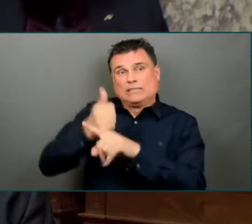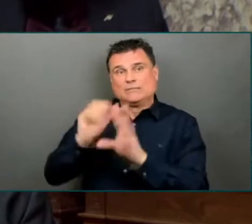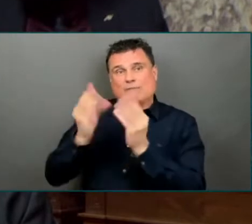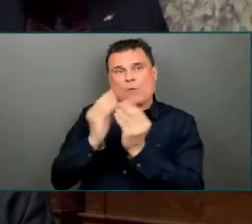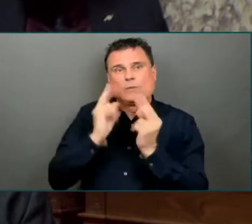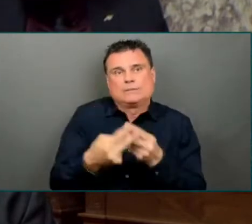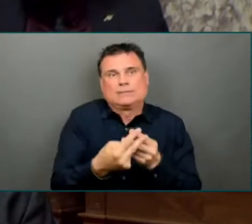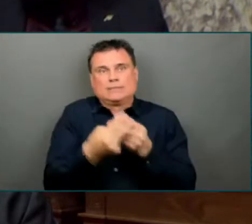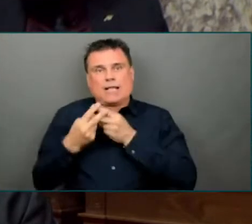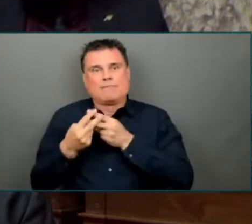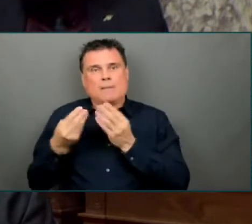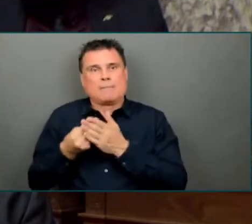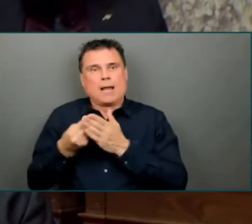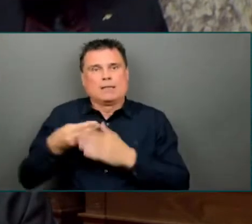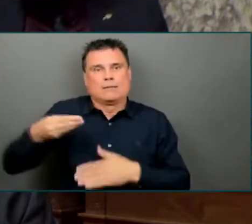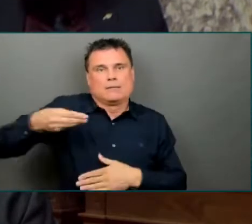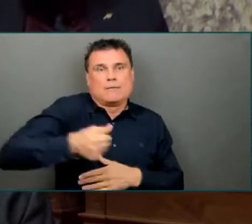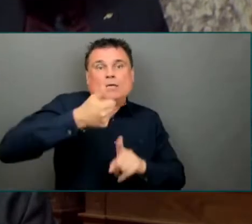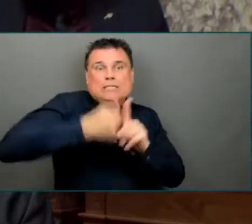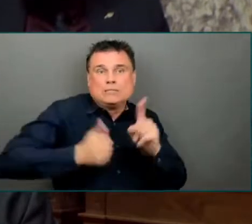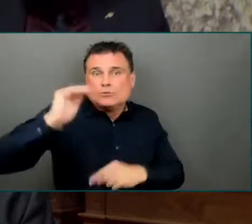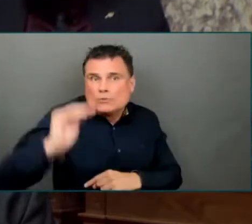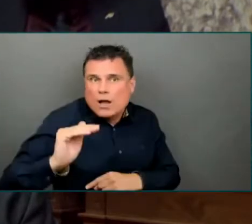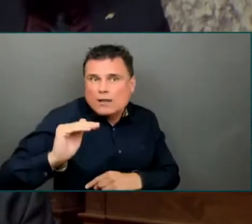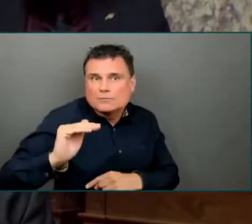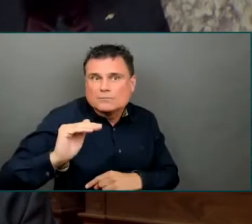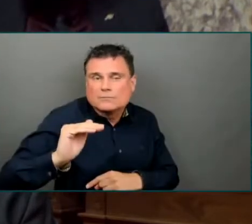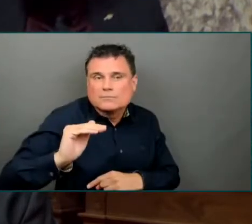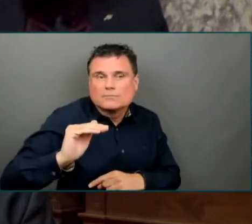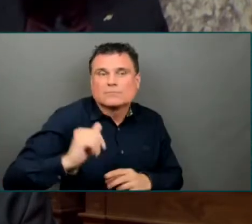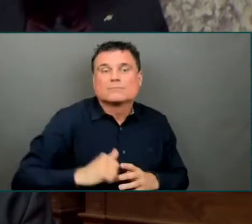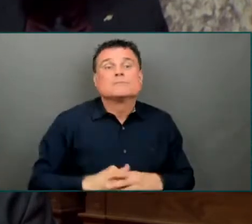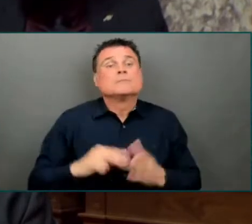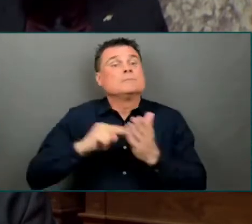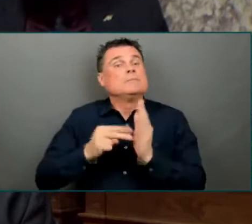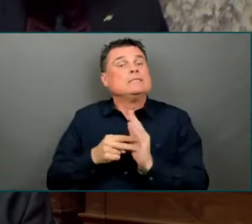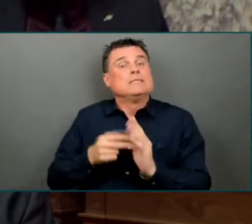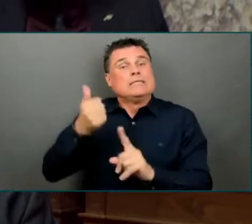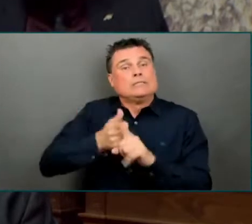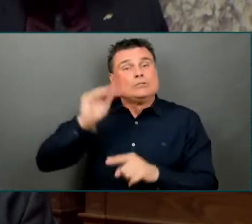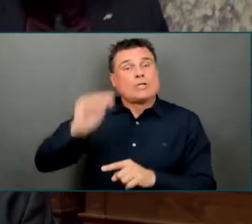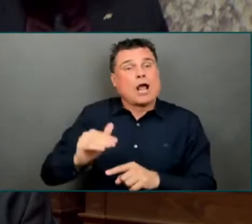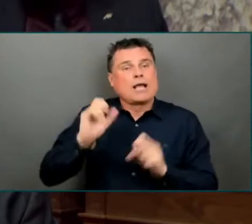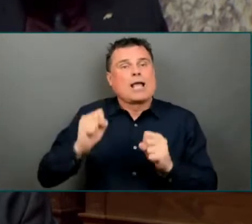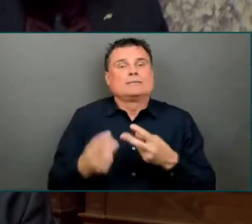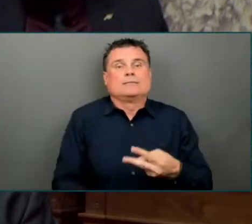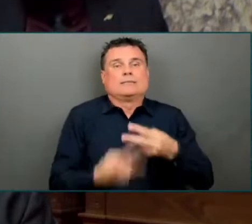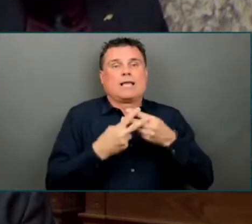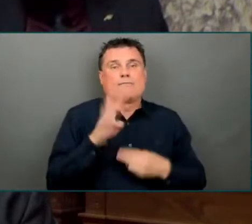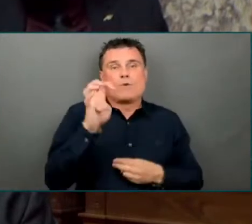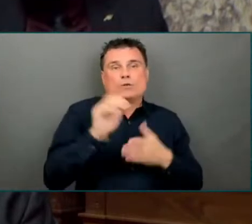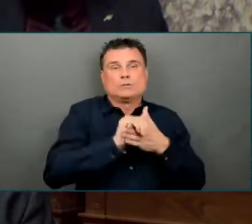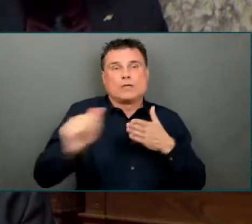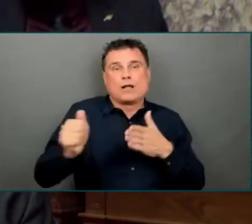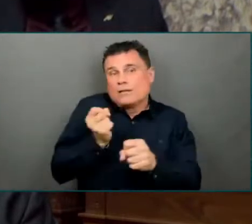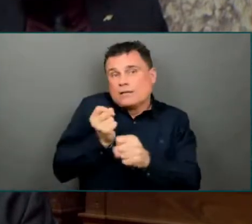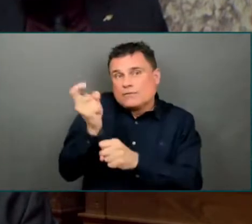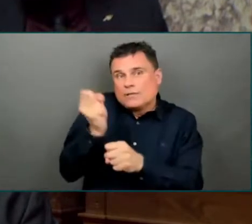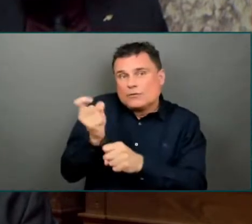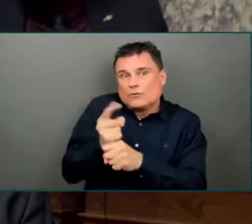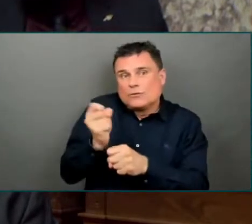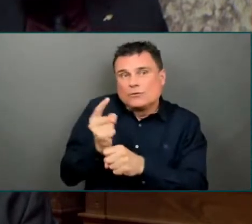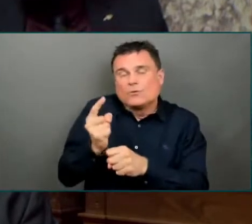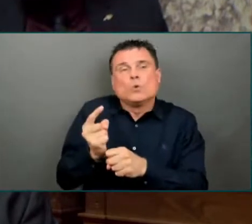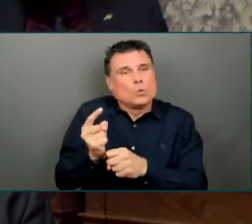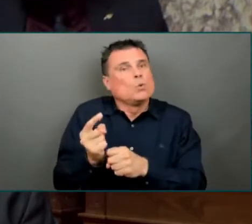that's up to $400 per year per child. And our plan also lays a foundation for the new Surrey-Langley SkyTrain all